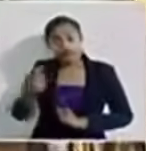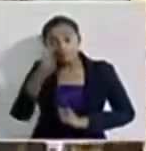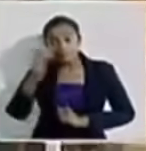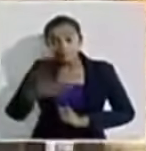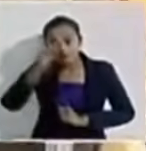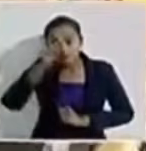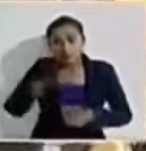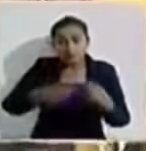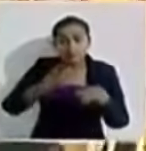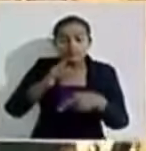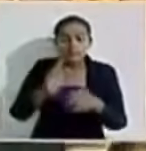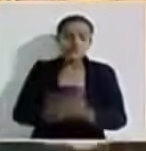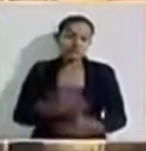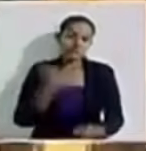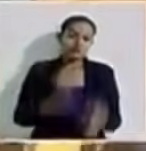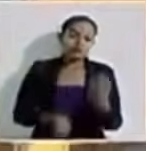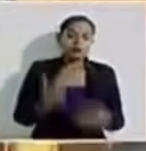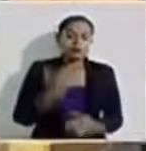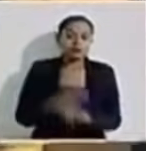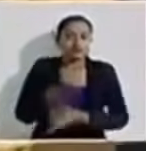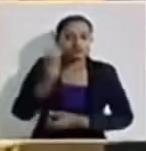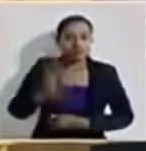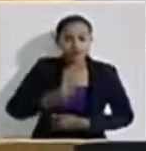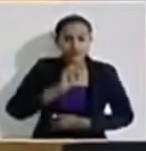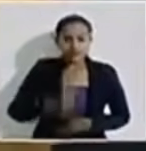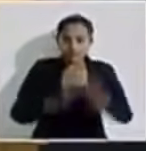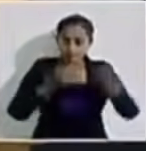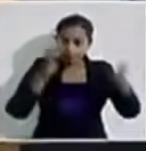the consignment of garlic worth